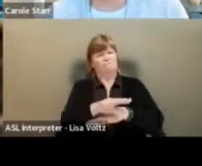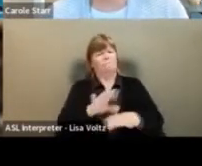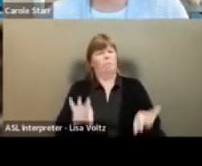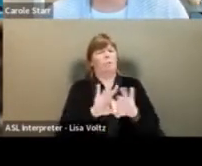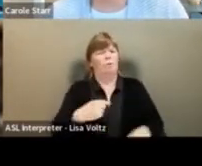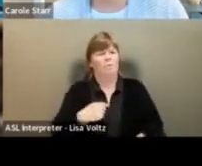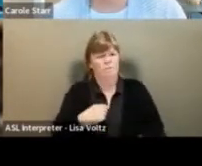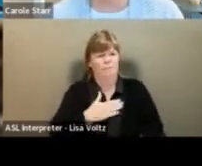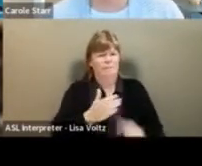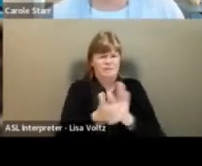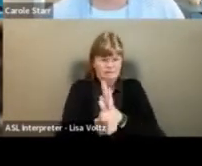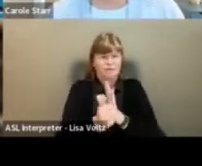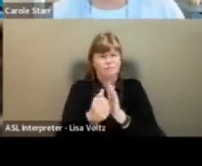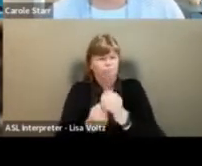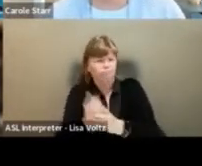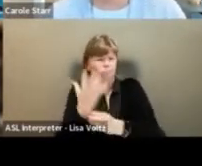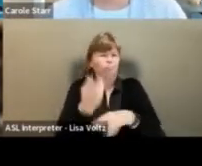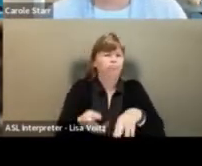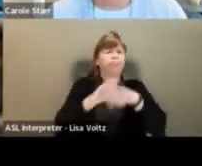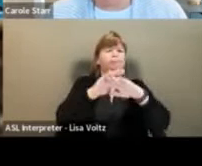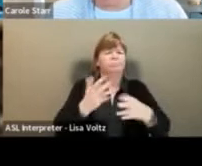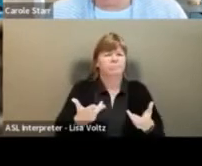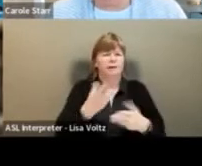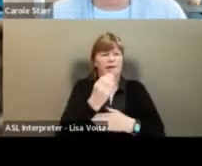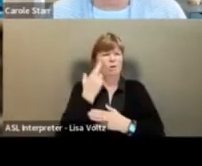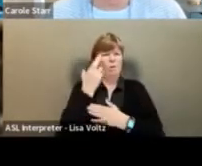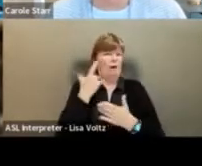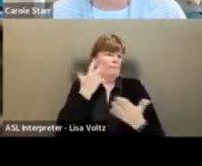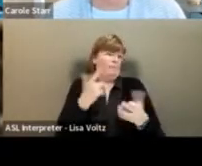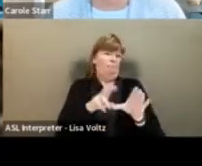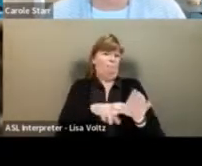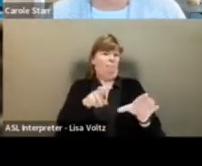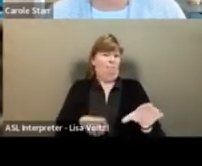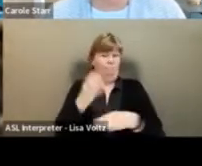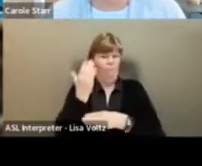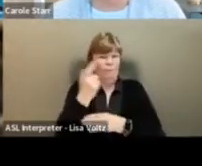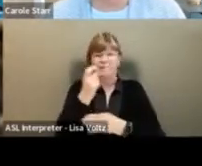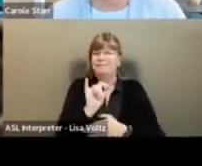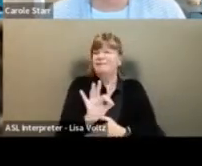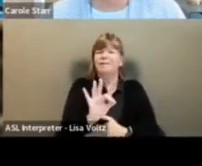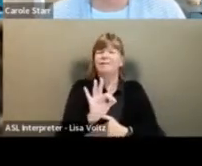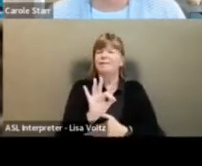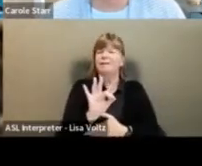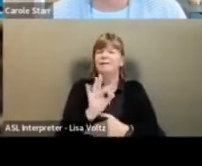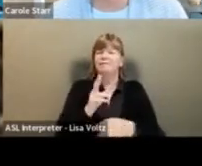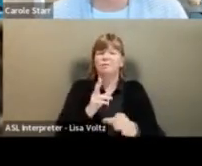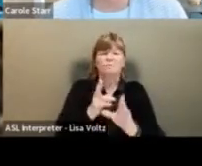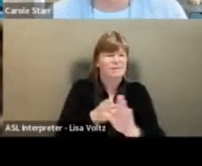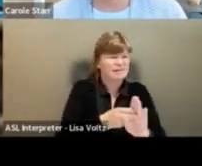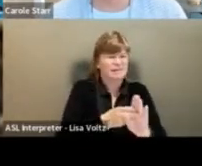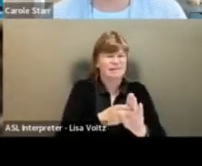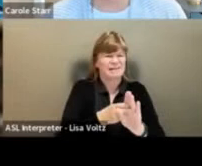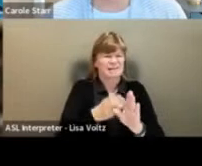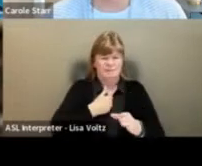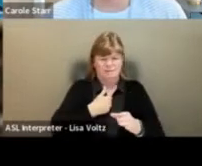feel like my skills are growing. And reasons why I might leave is if participating, is it causing me too many